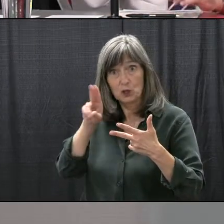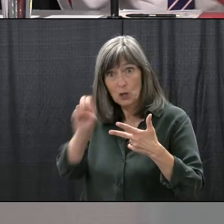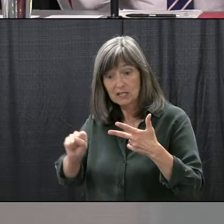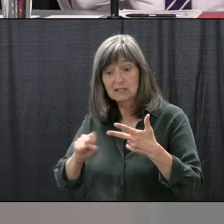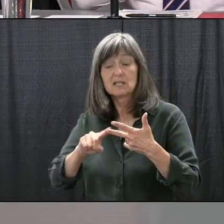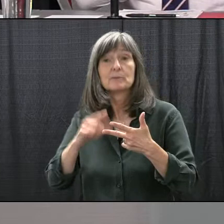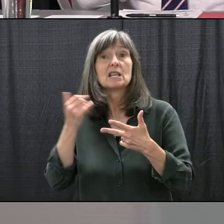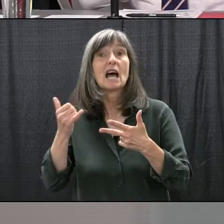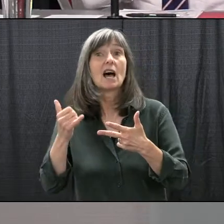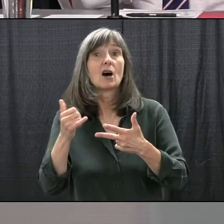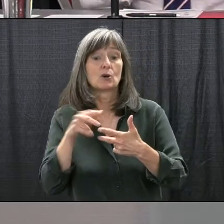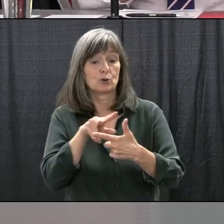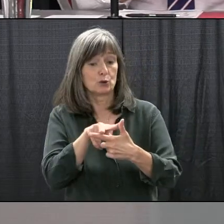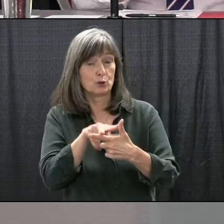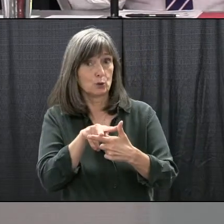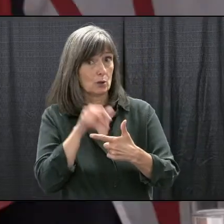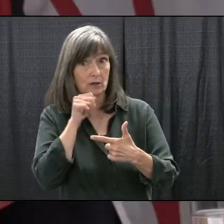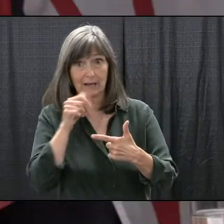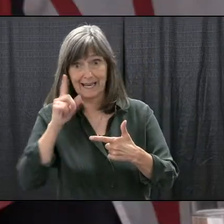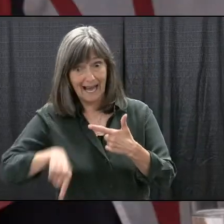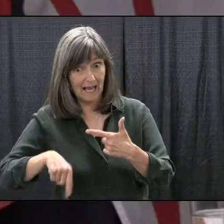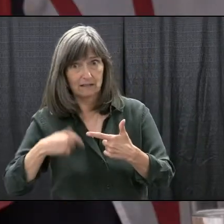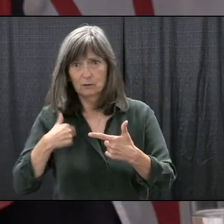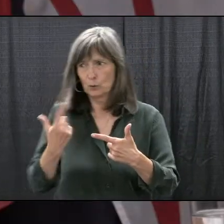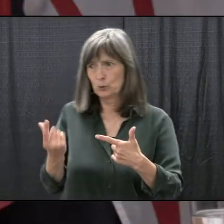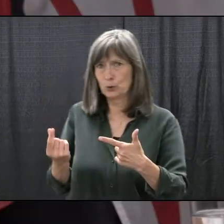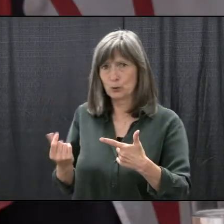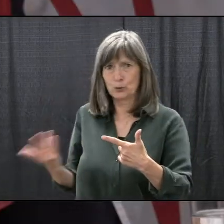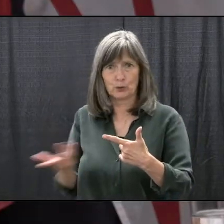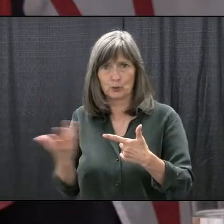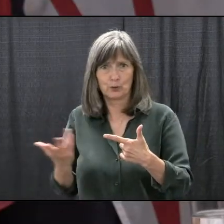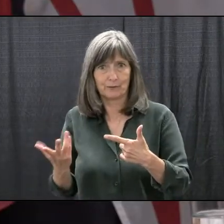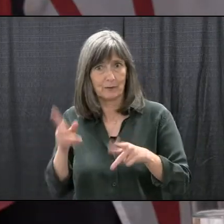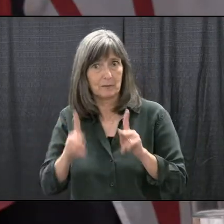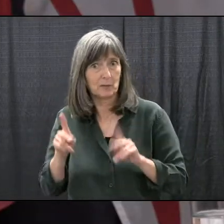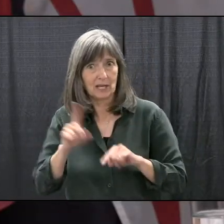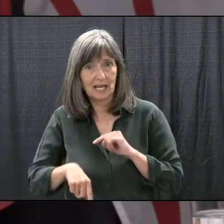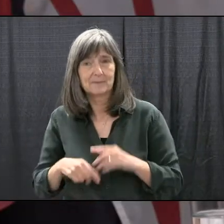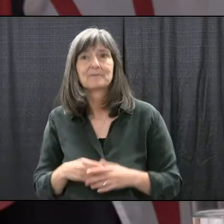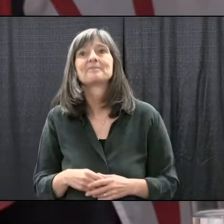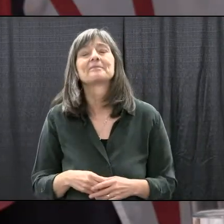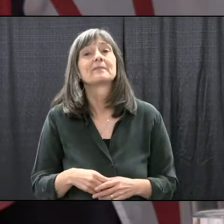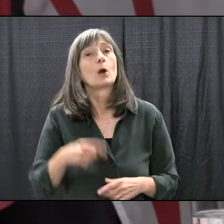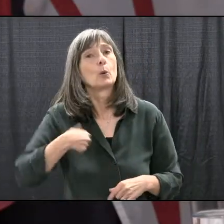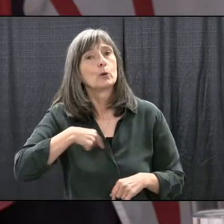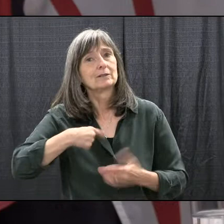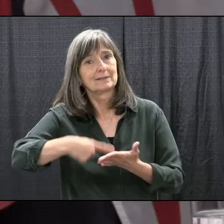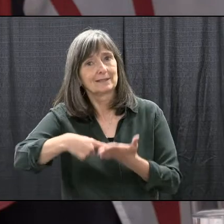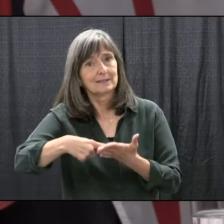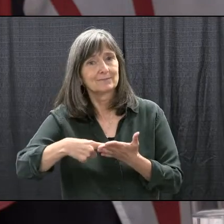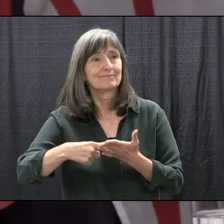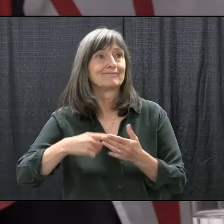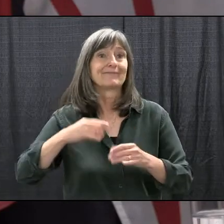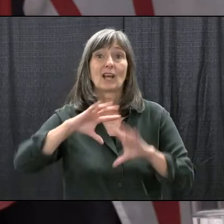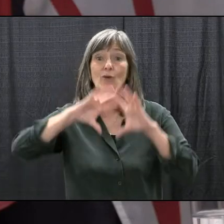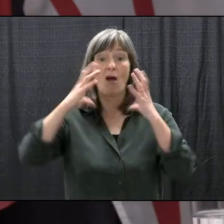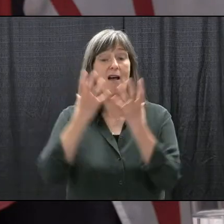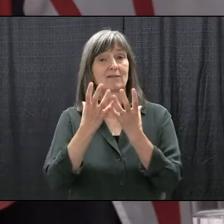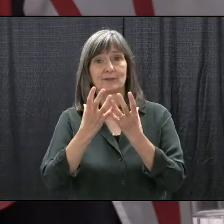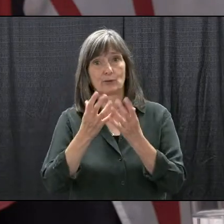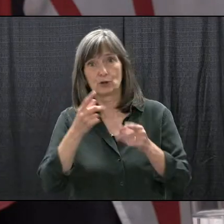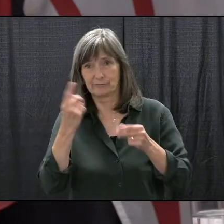mRNA vaccines? I think that's certainly something that we're all looking at. Of course, internationally, everyone is looking at how to solve that